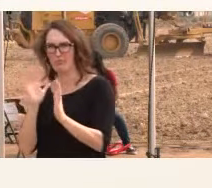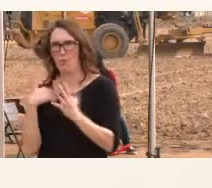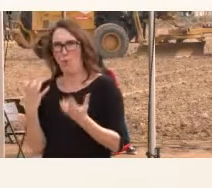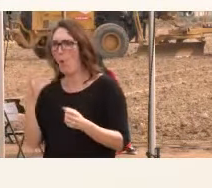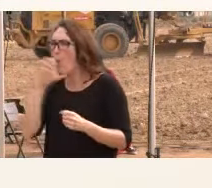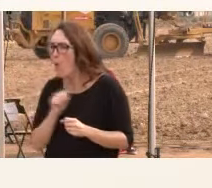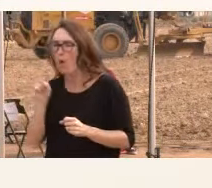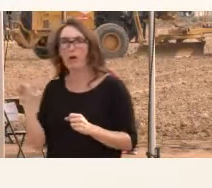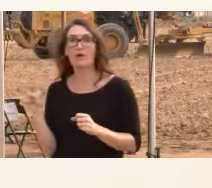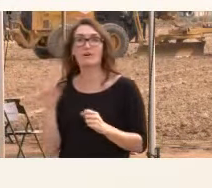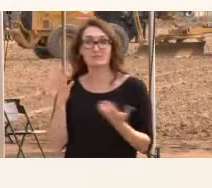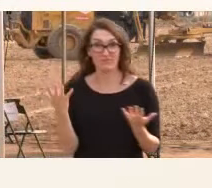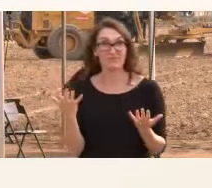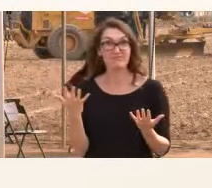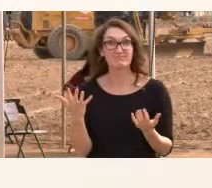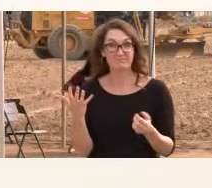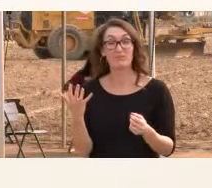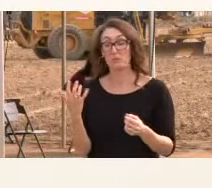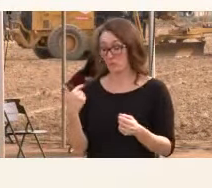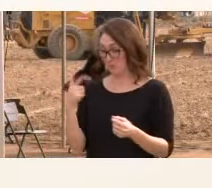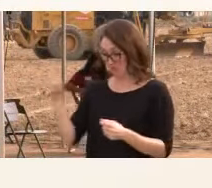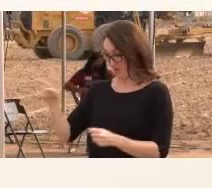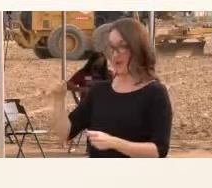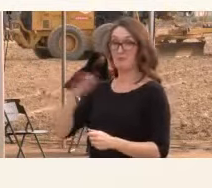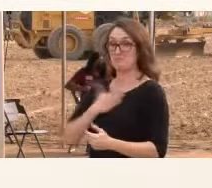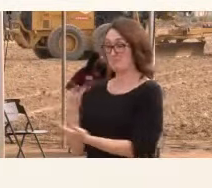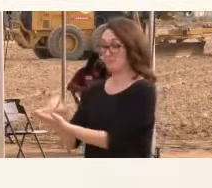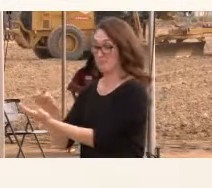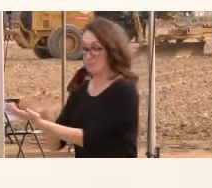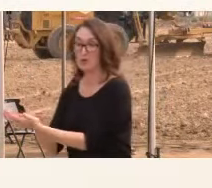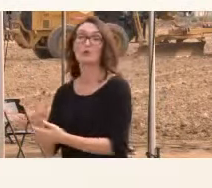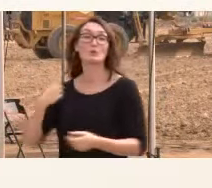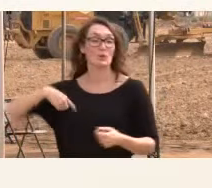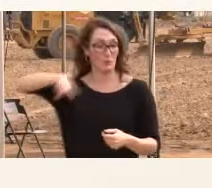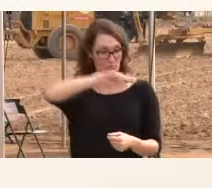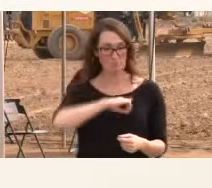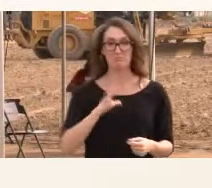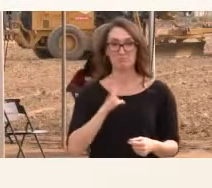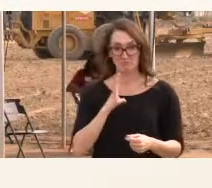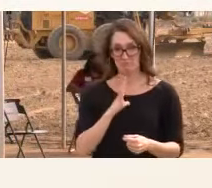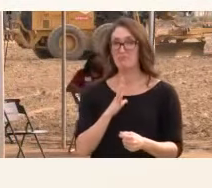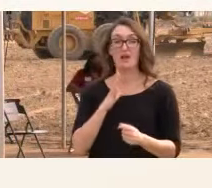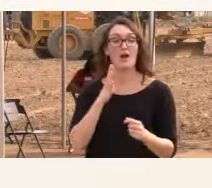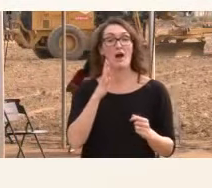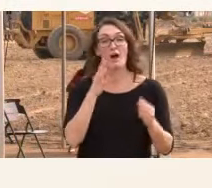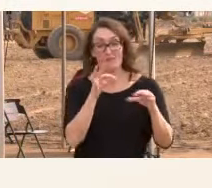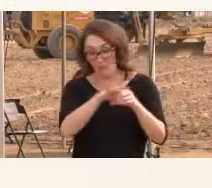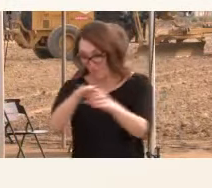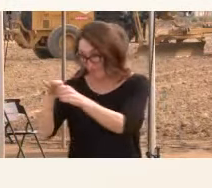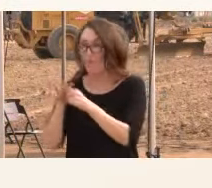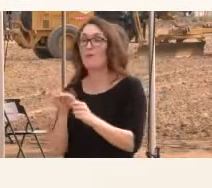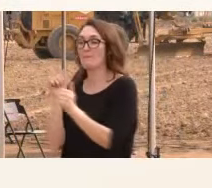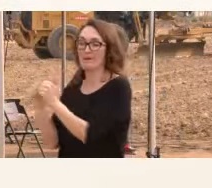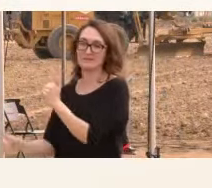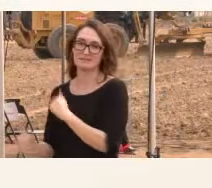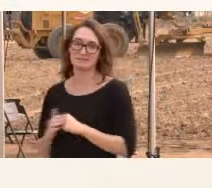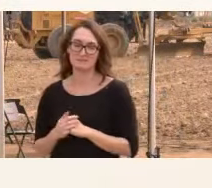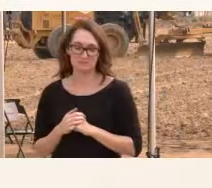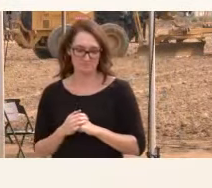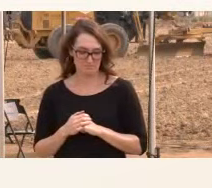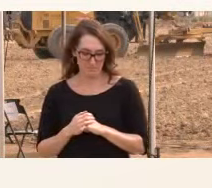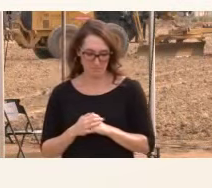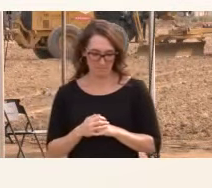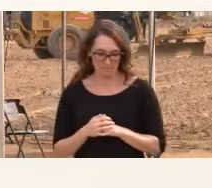we exchanged our support, and we all collectively got the bond passed. Then